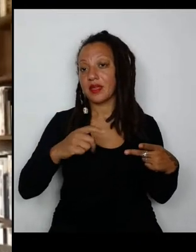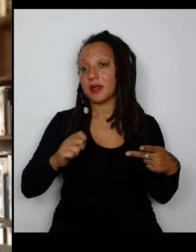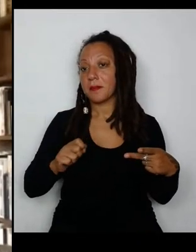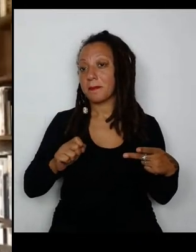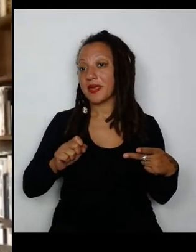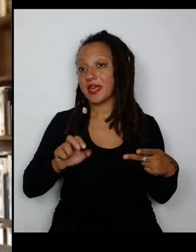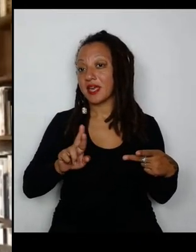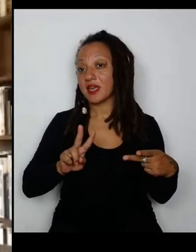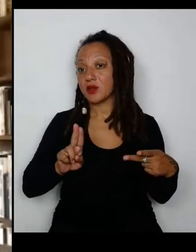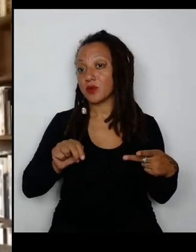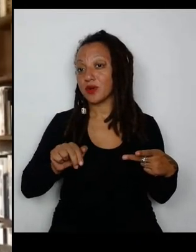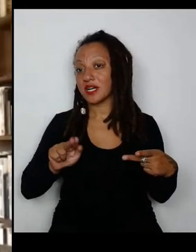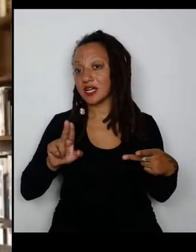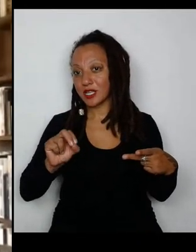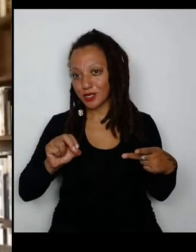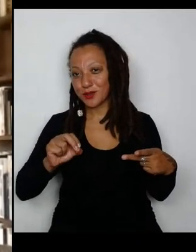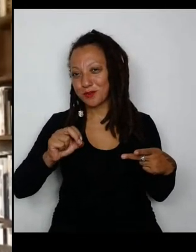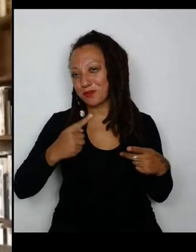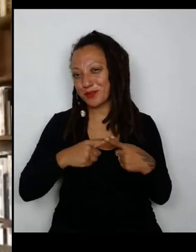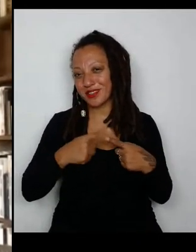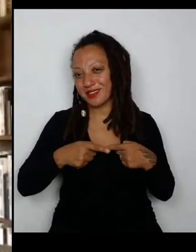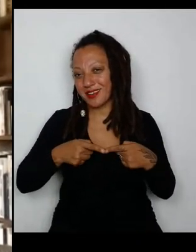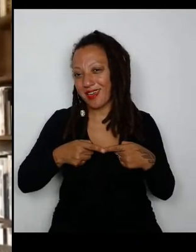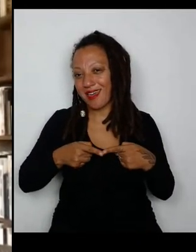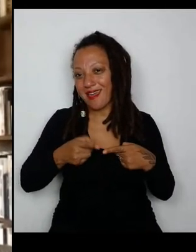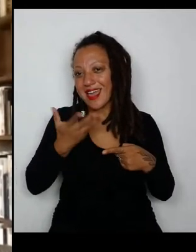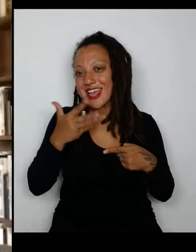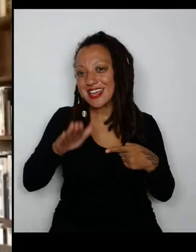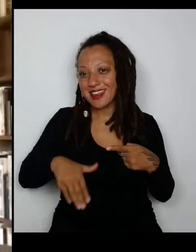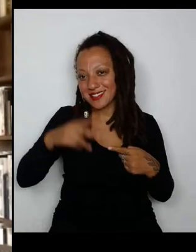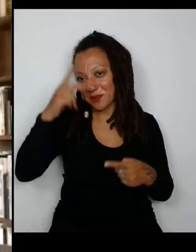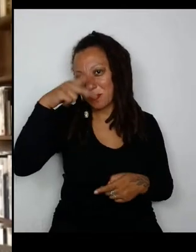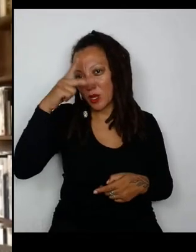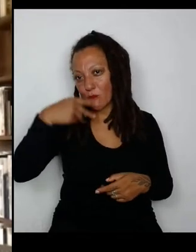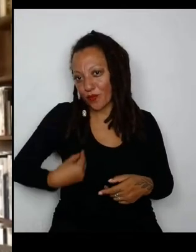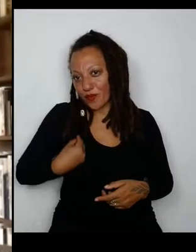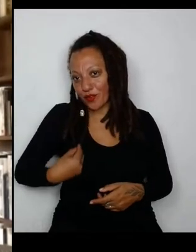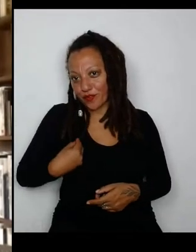keeps returning to that he refers to that in avon